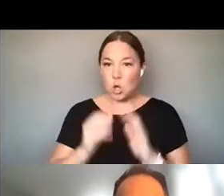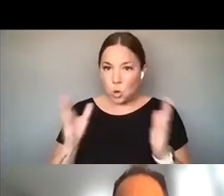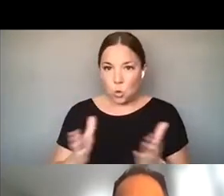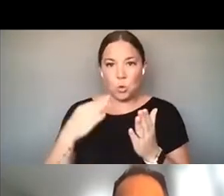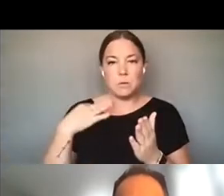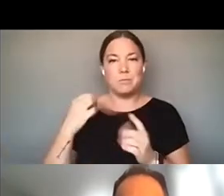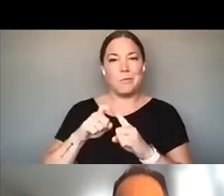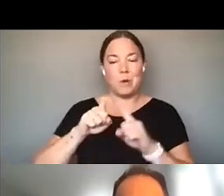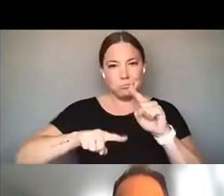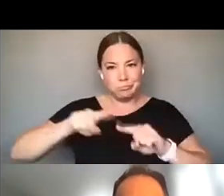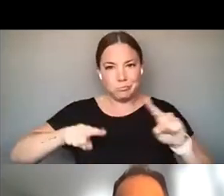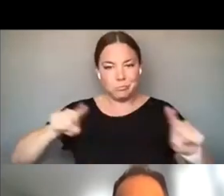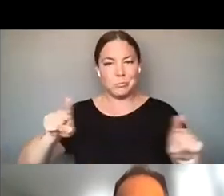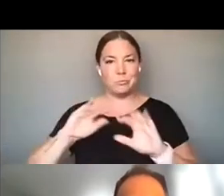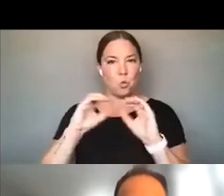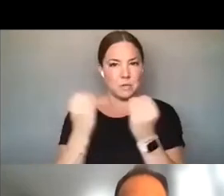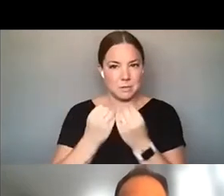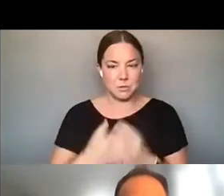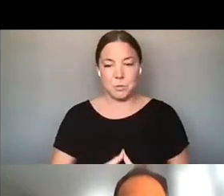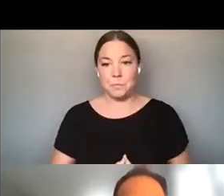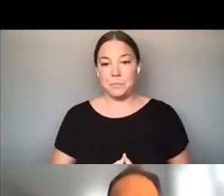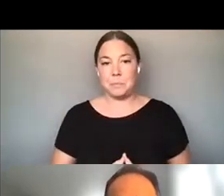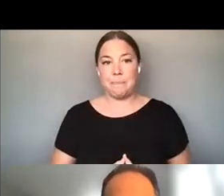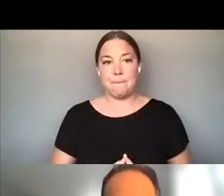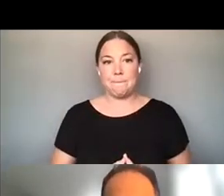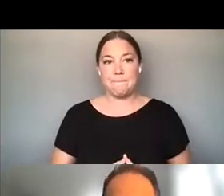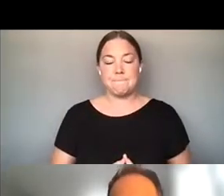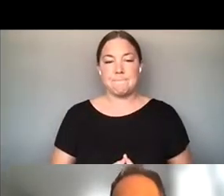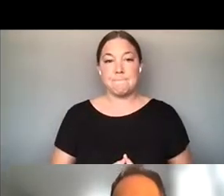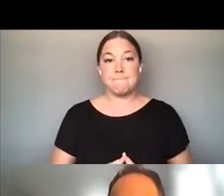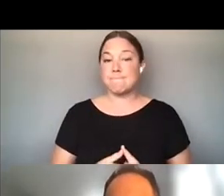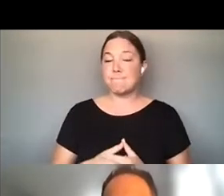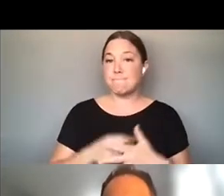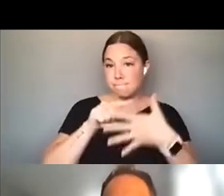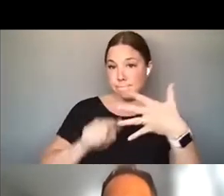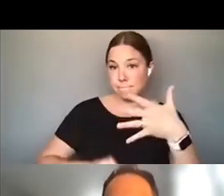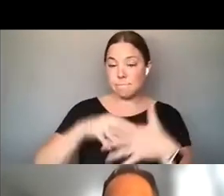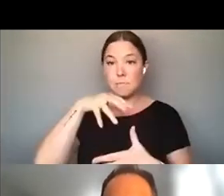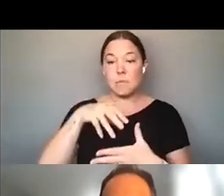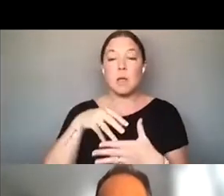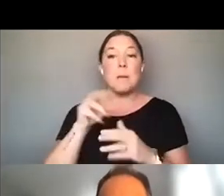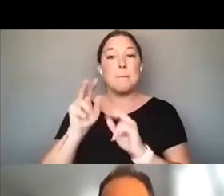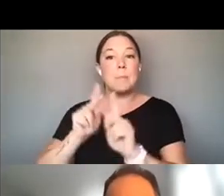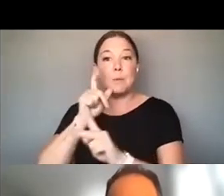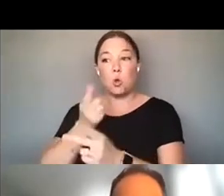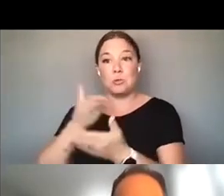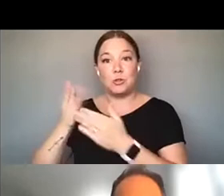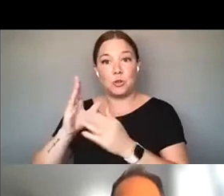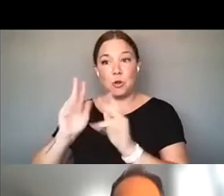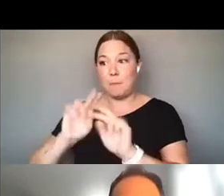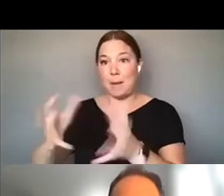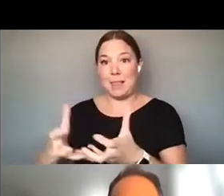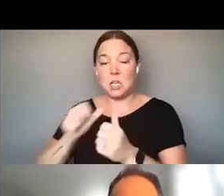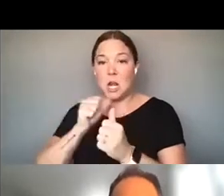variety of eligible organizations, including organizations that serve populations that are underserved, such as those